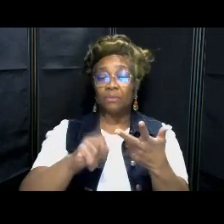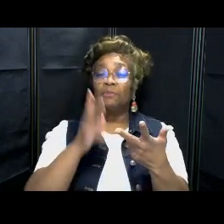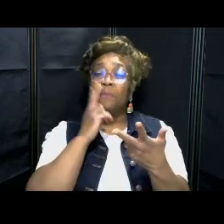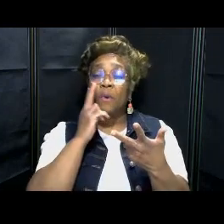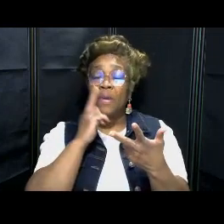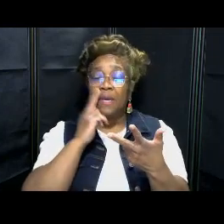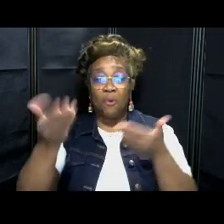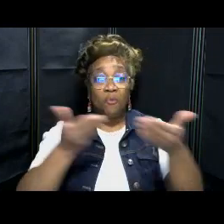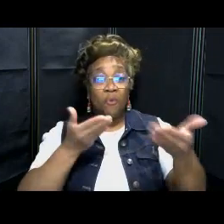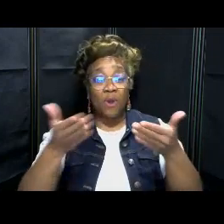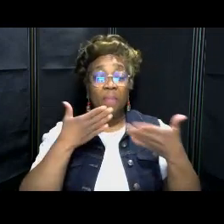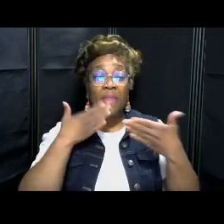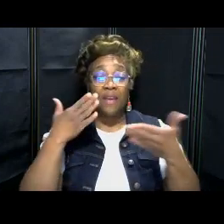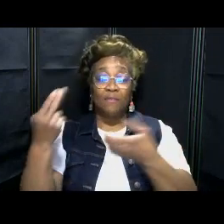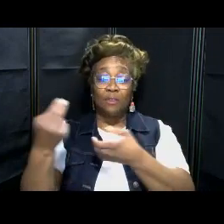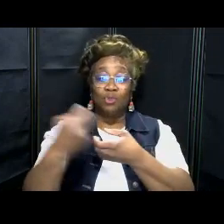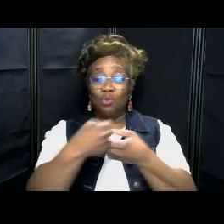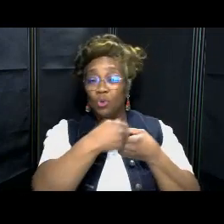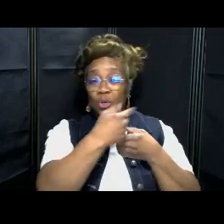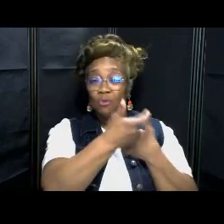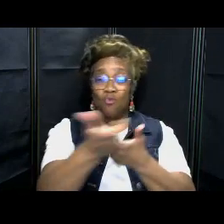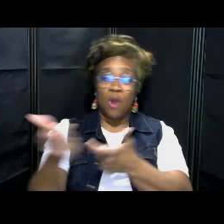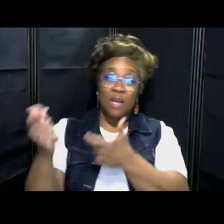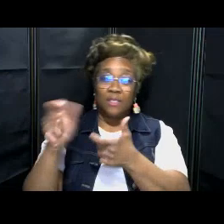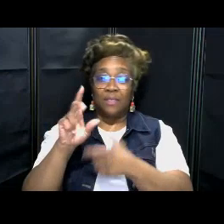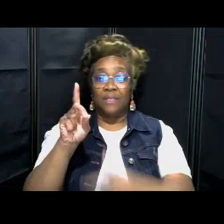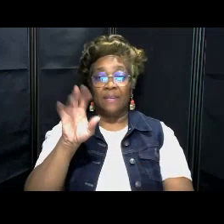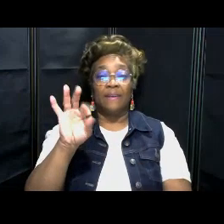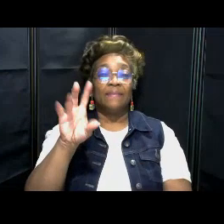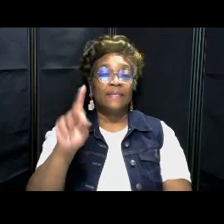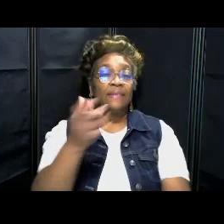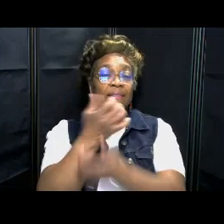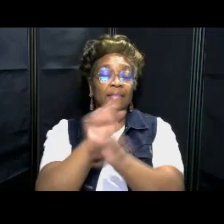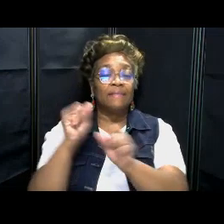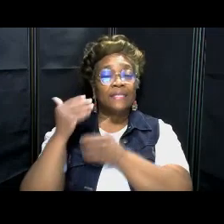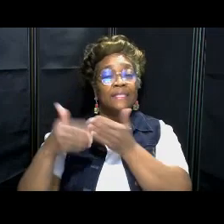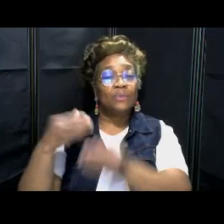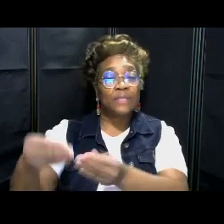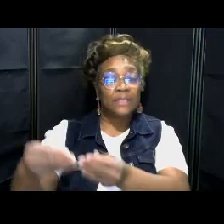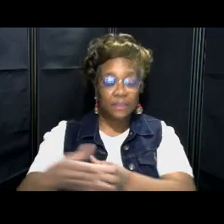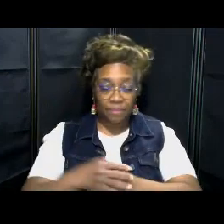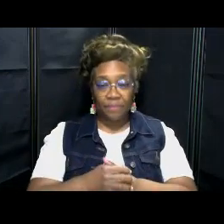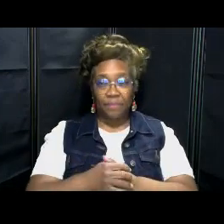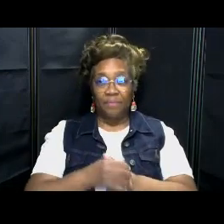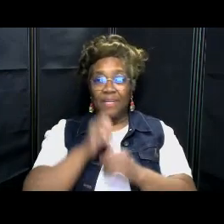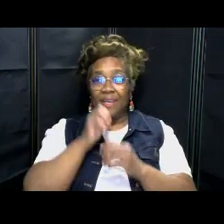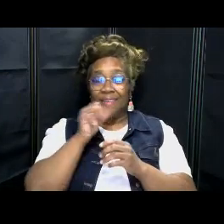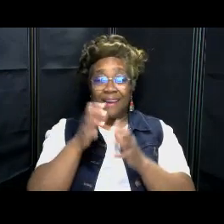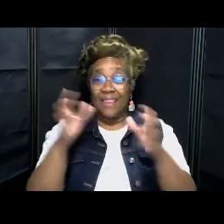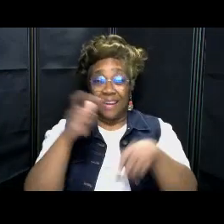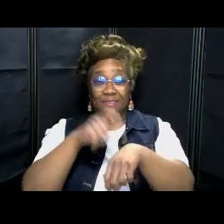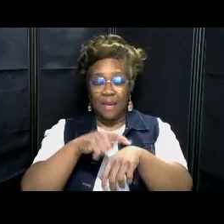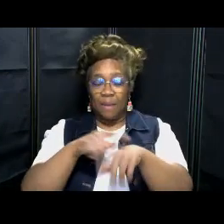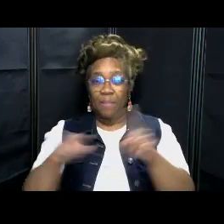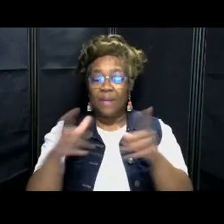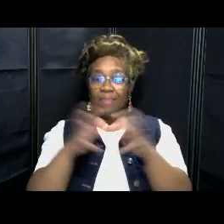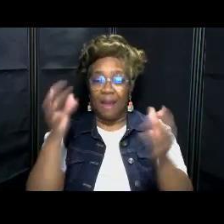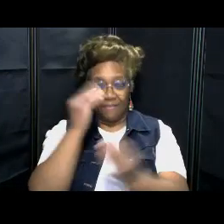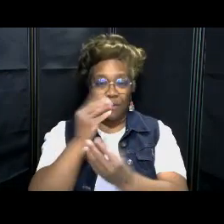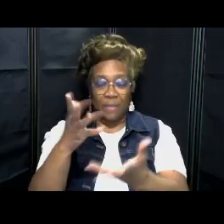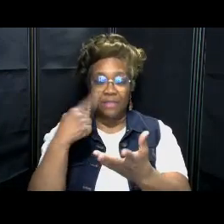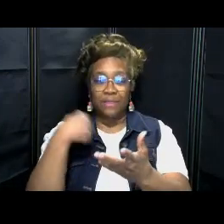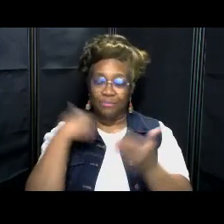you for joining us here for the DFD Safety Series. So I don't have a lot of time, but I do have a lot of information, so I'm going to go